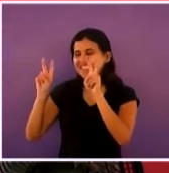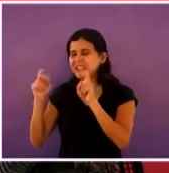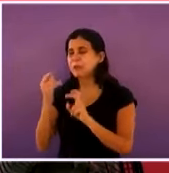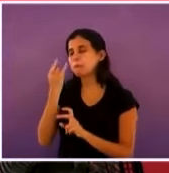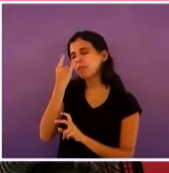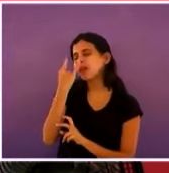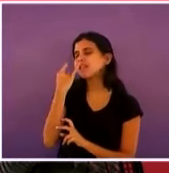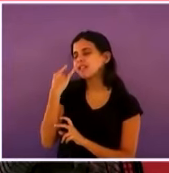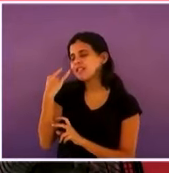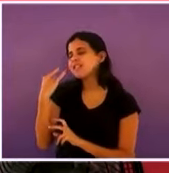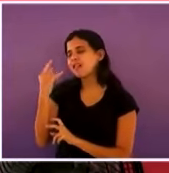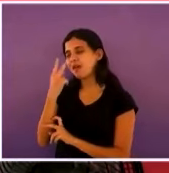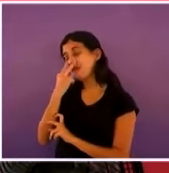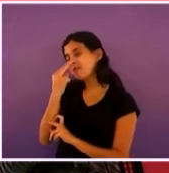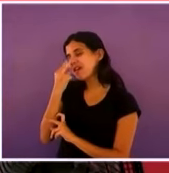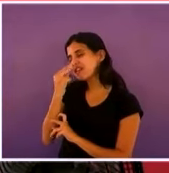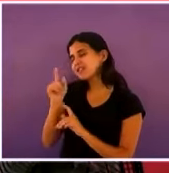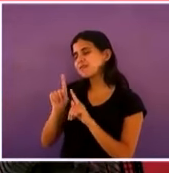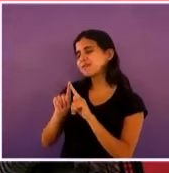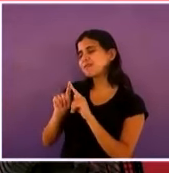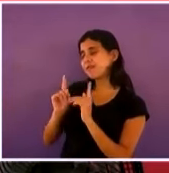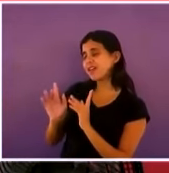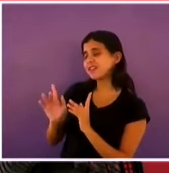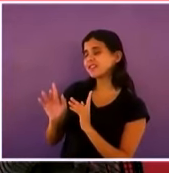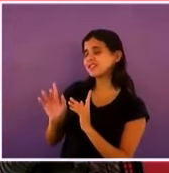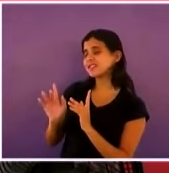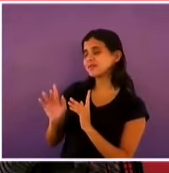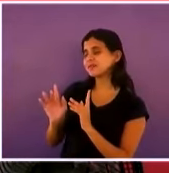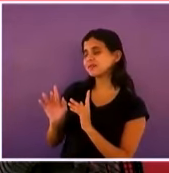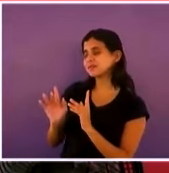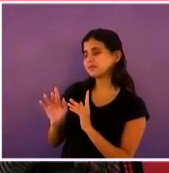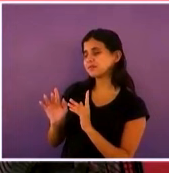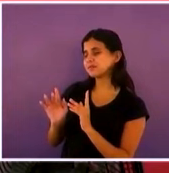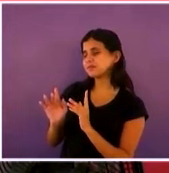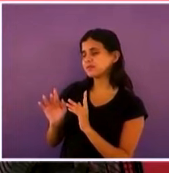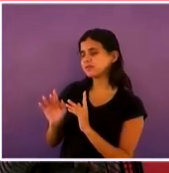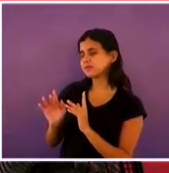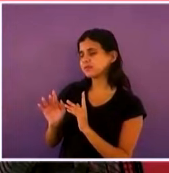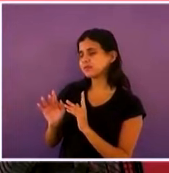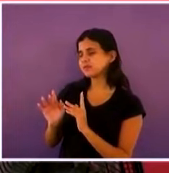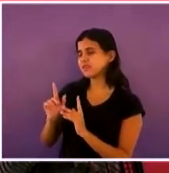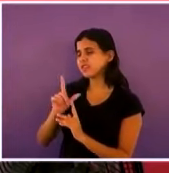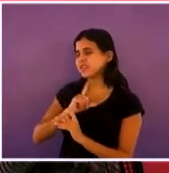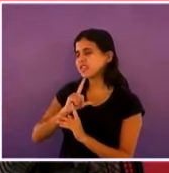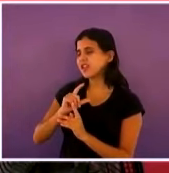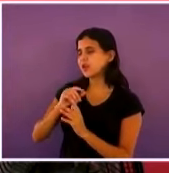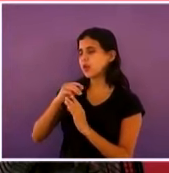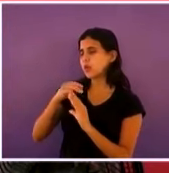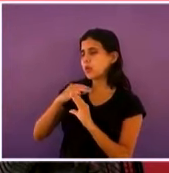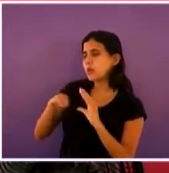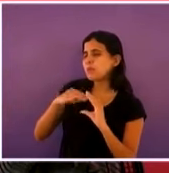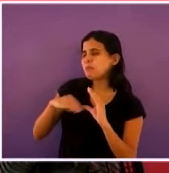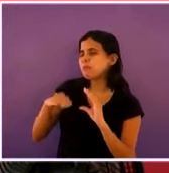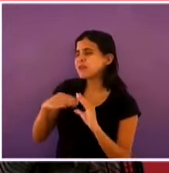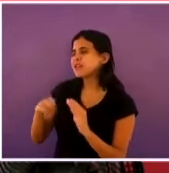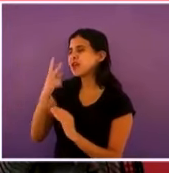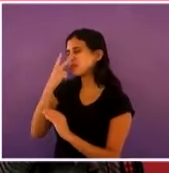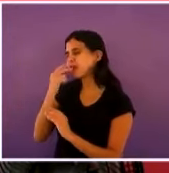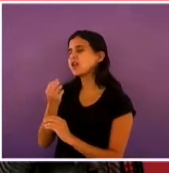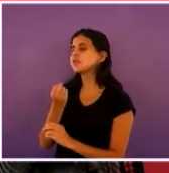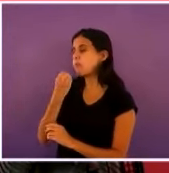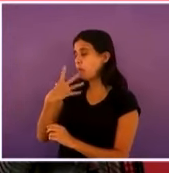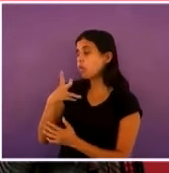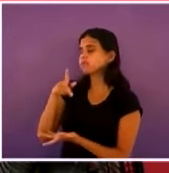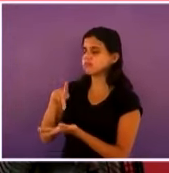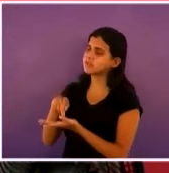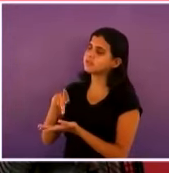atraente. With all these messages that look like just fine. Com toda essa mensagem que nos parece estar bem. We